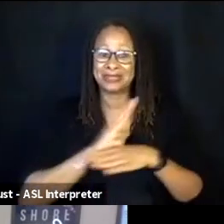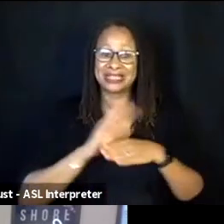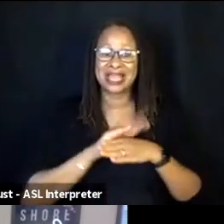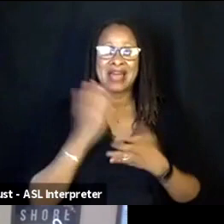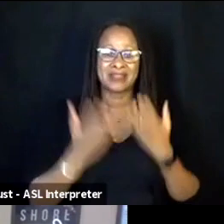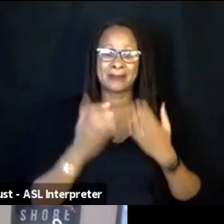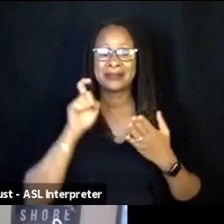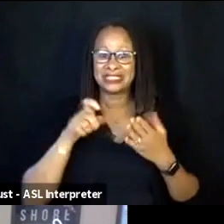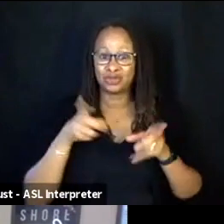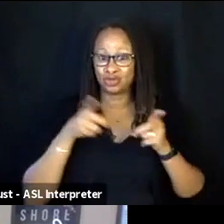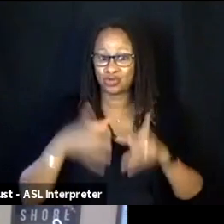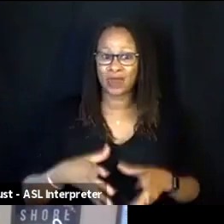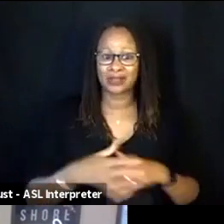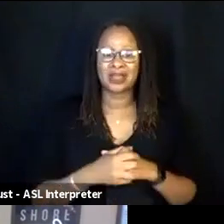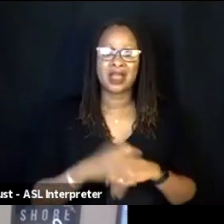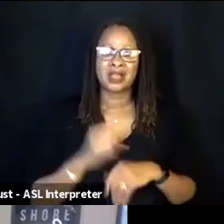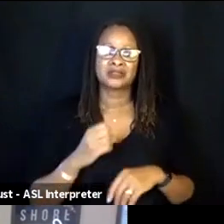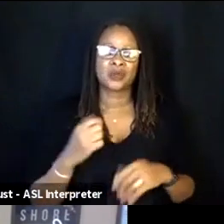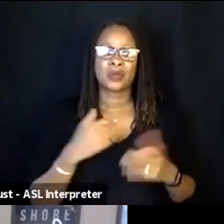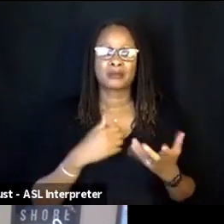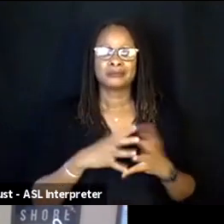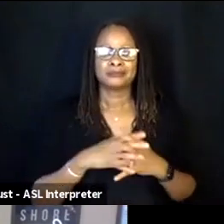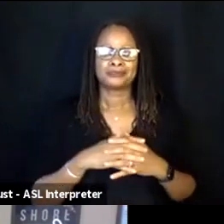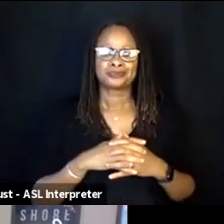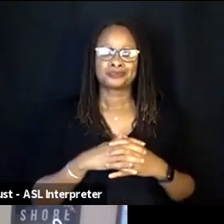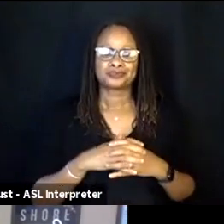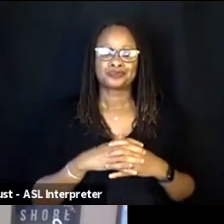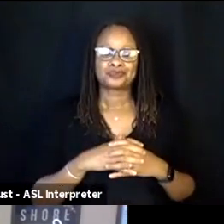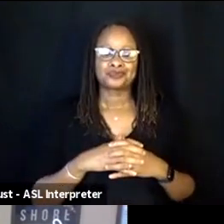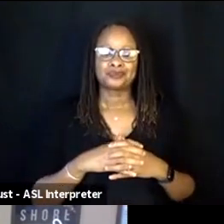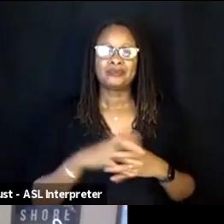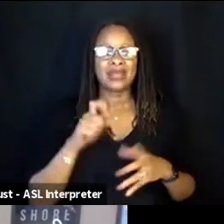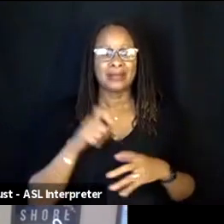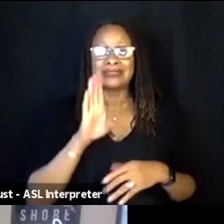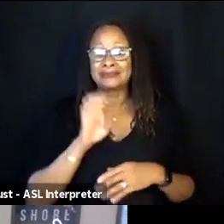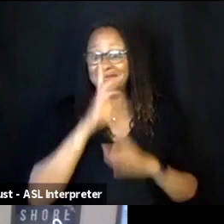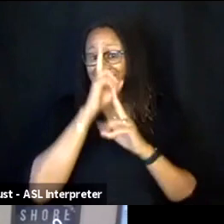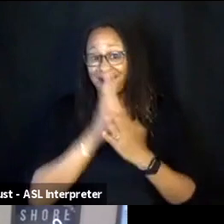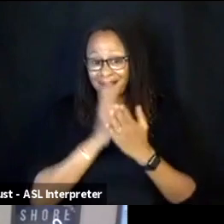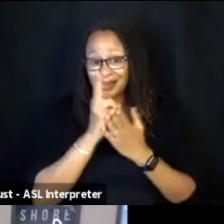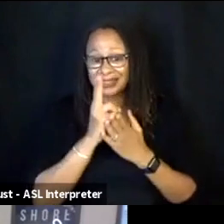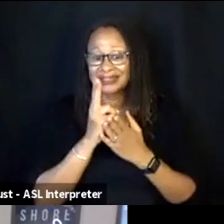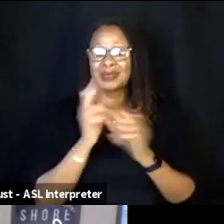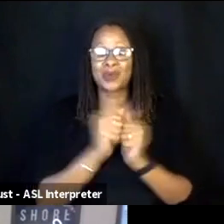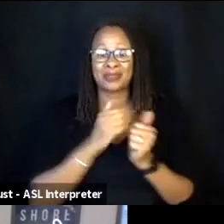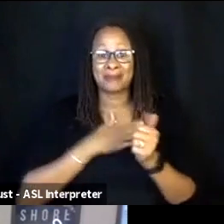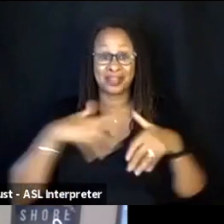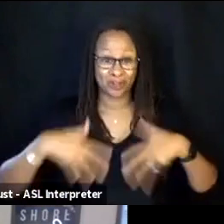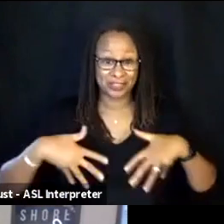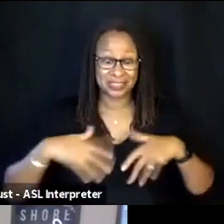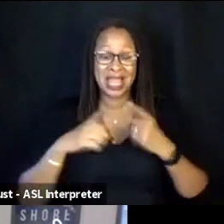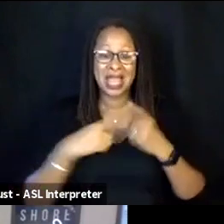to direct. And so I have to be honest with being nervous about what